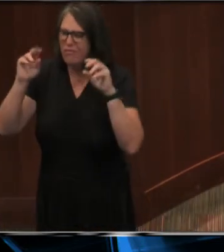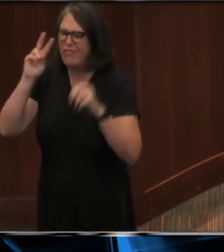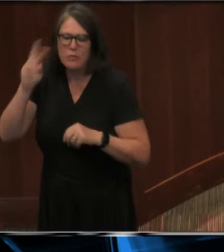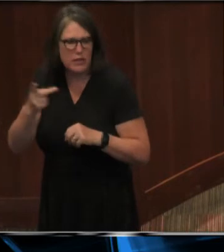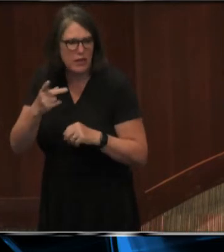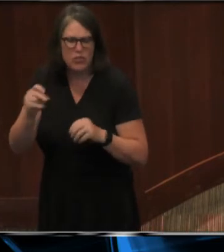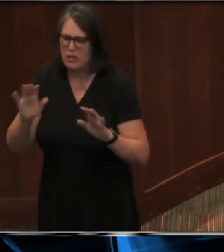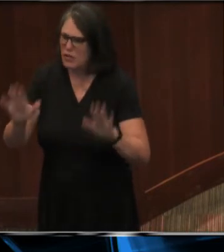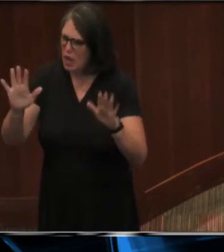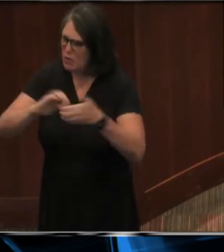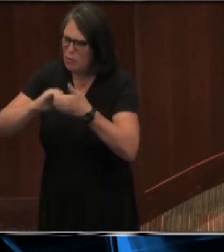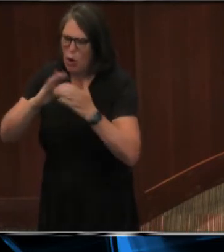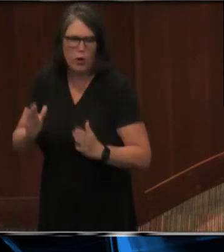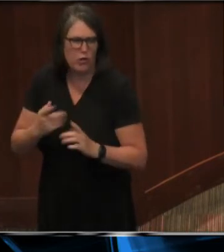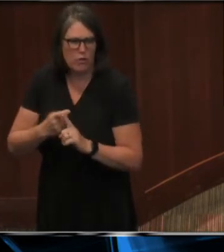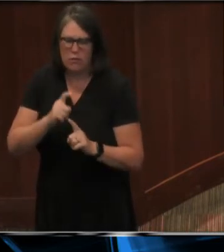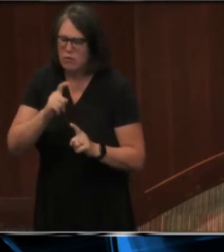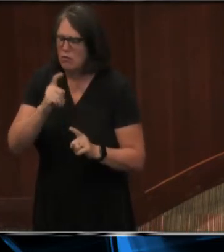been a phenomenal partner.